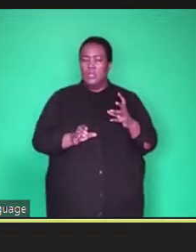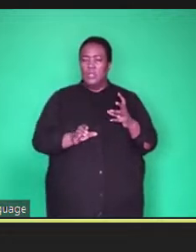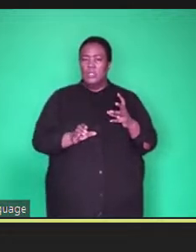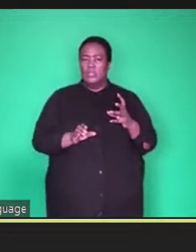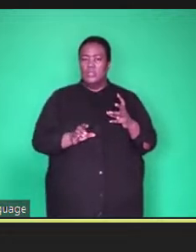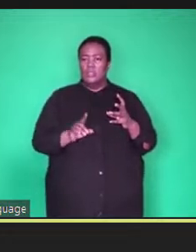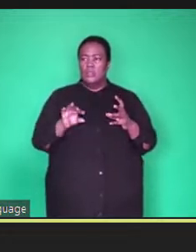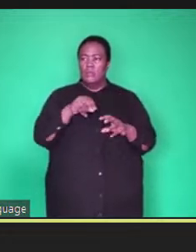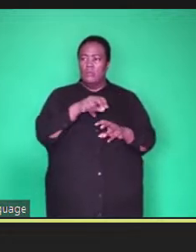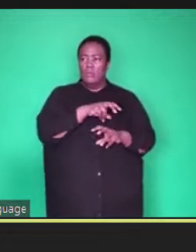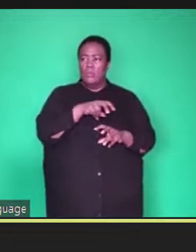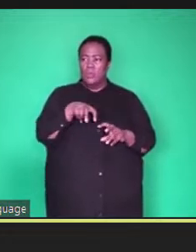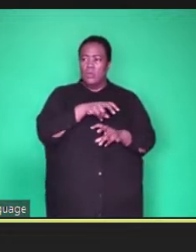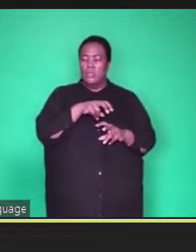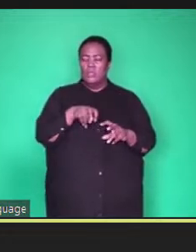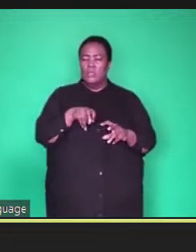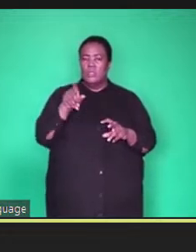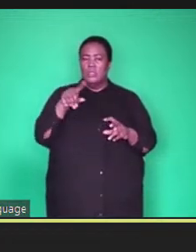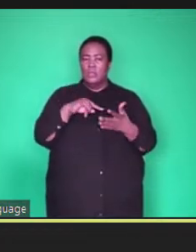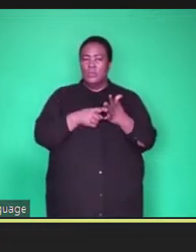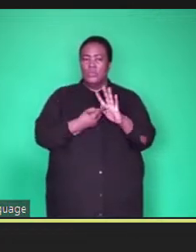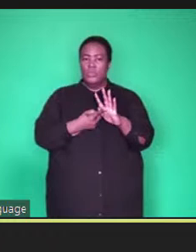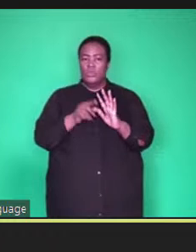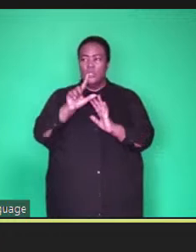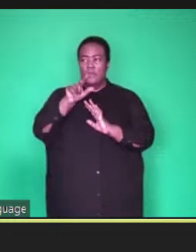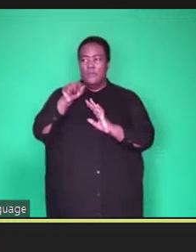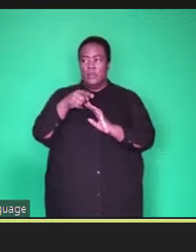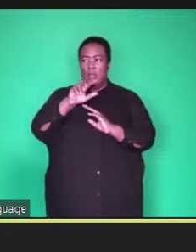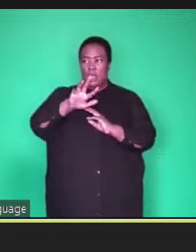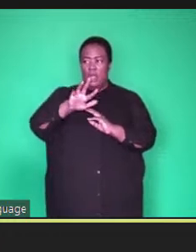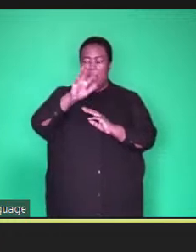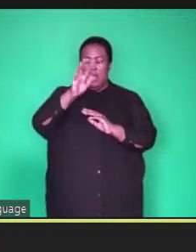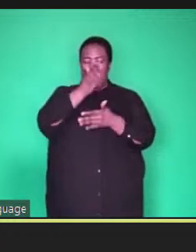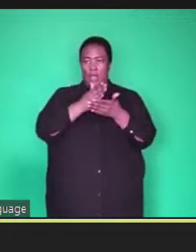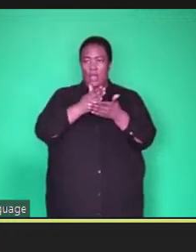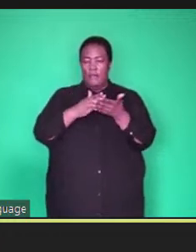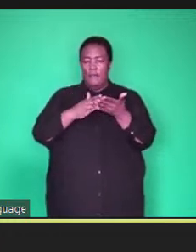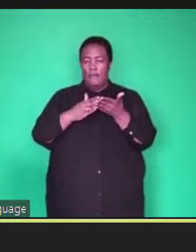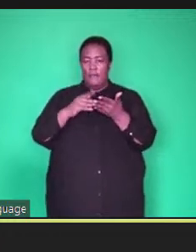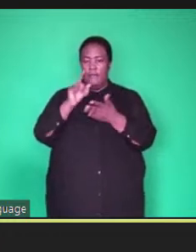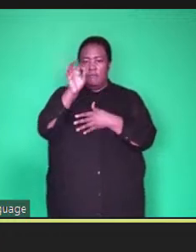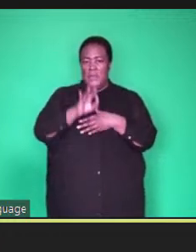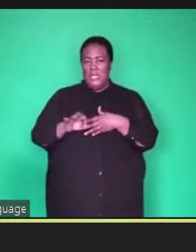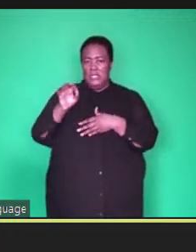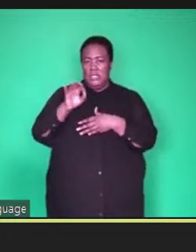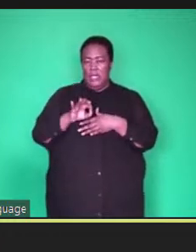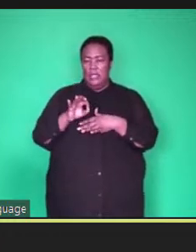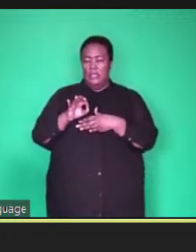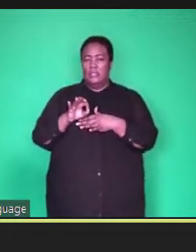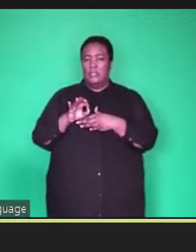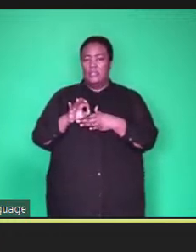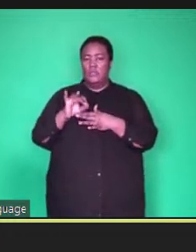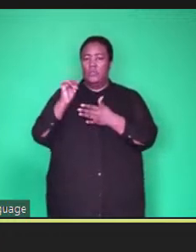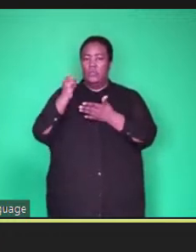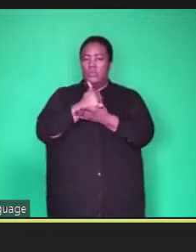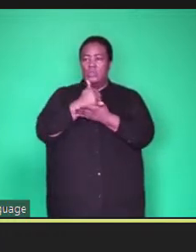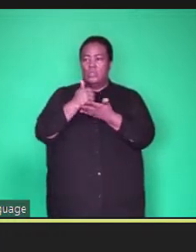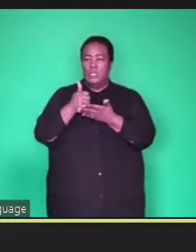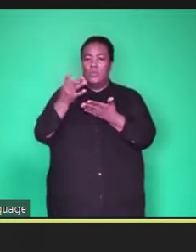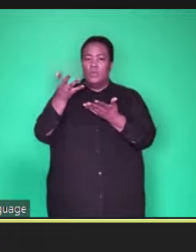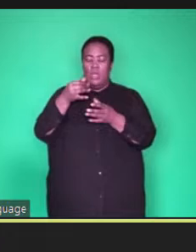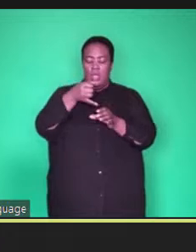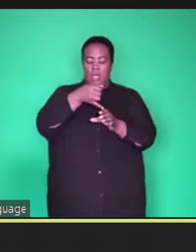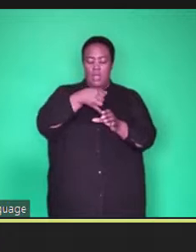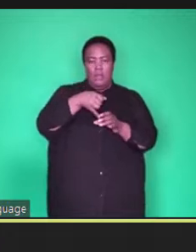Migration, from here is what we showed, that 7.5% of the whole country was registering an internal migration